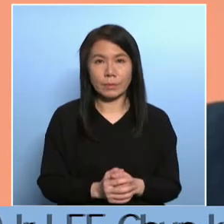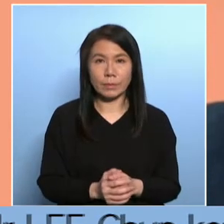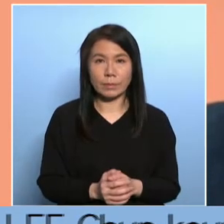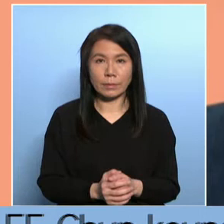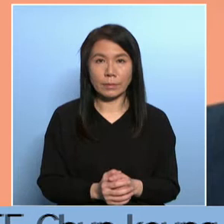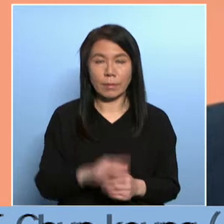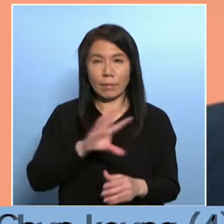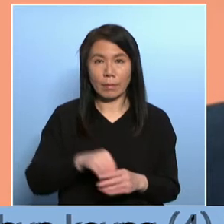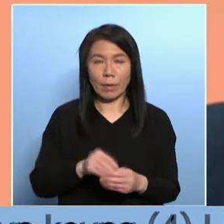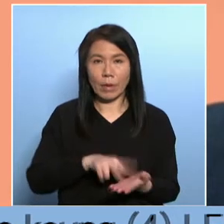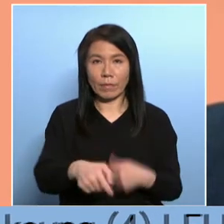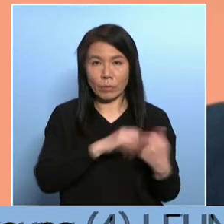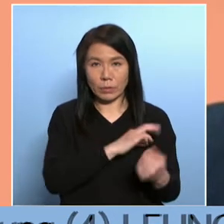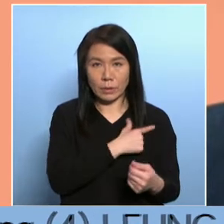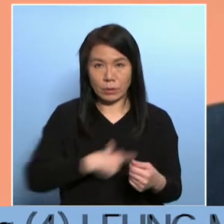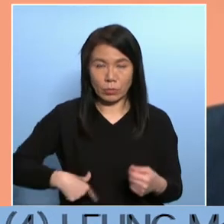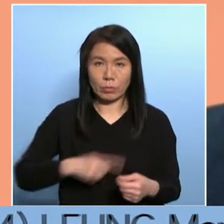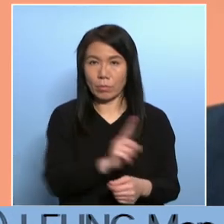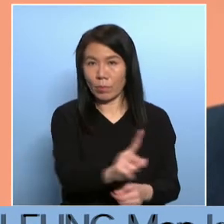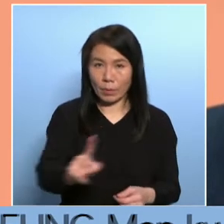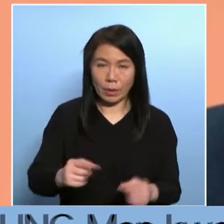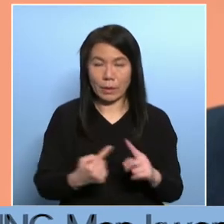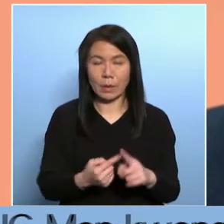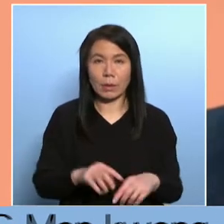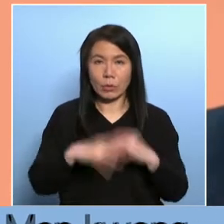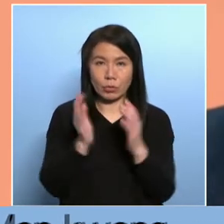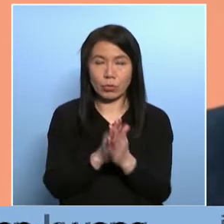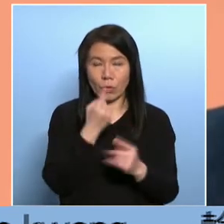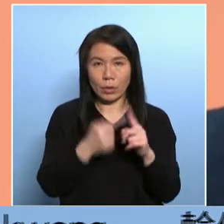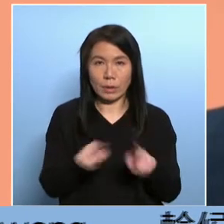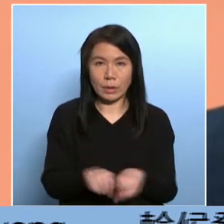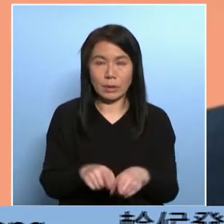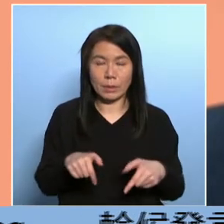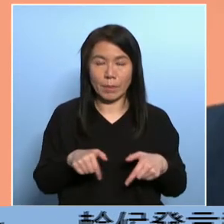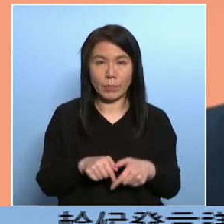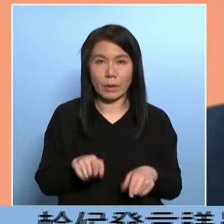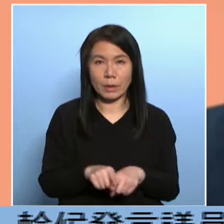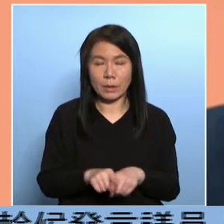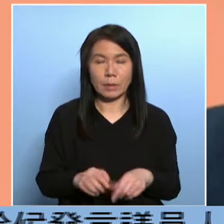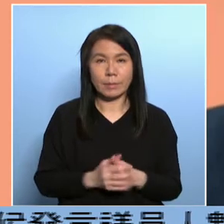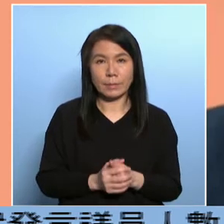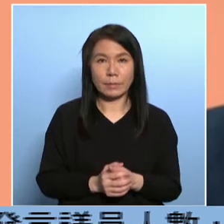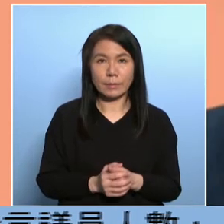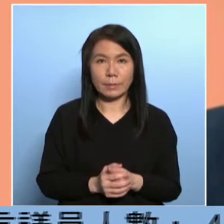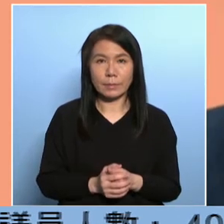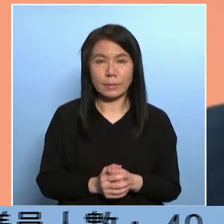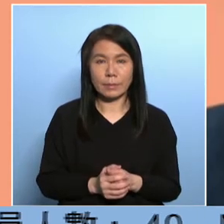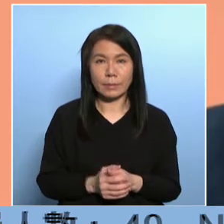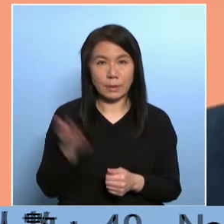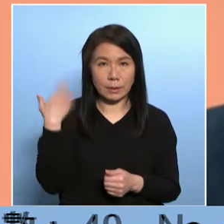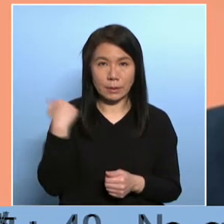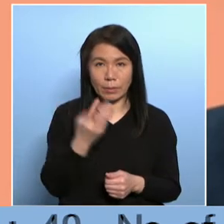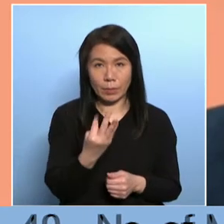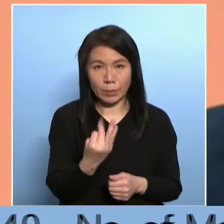departments and commissions, then we have to all be mobilized. That includes members of this council